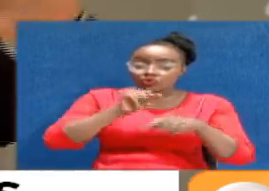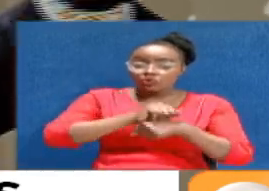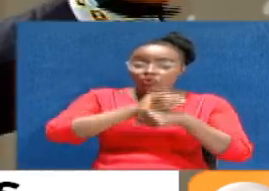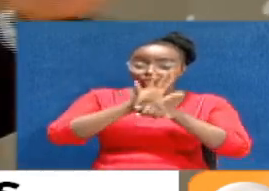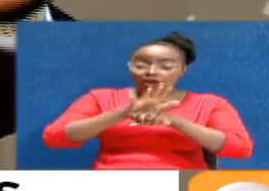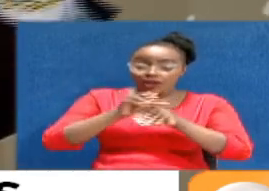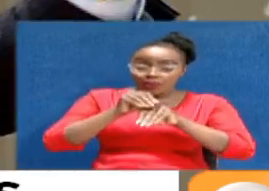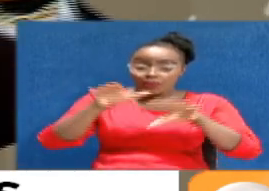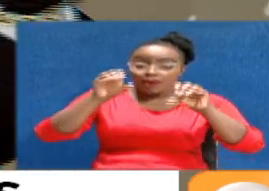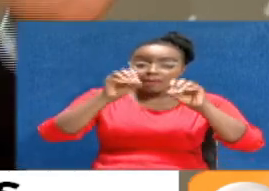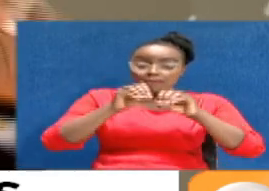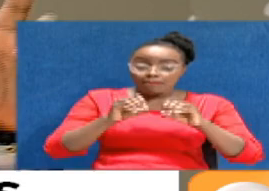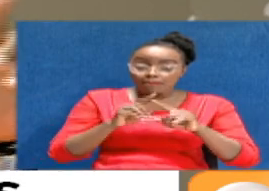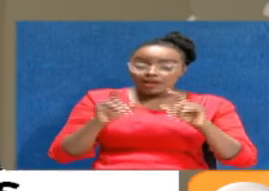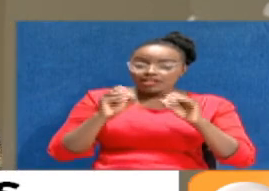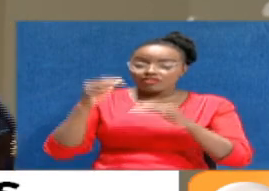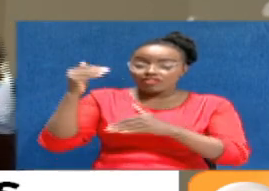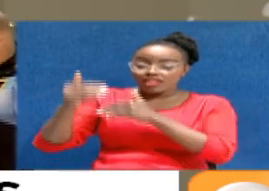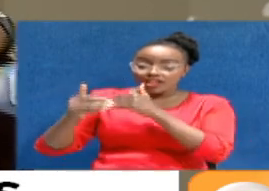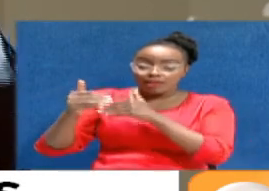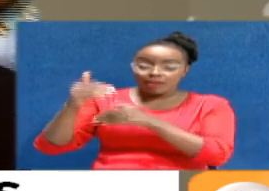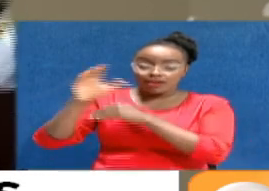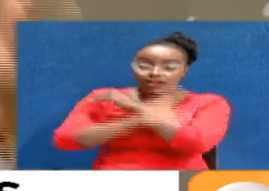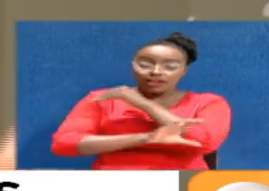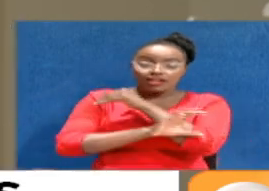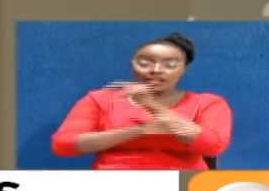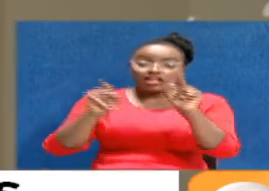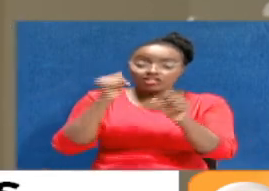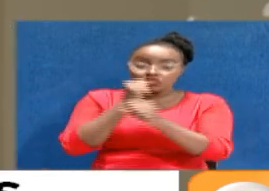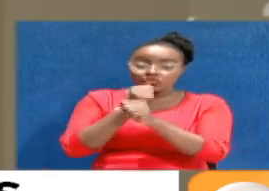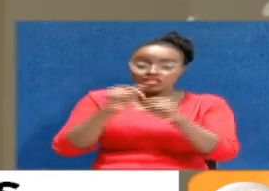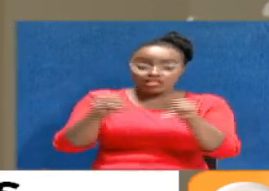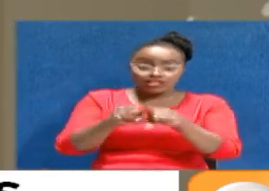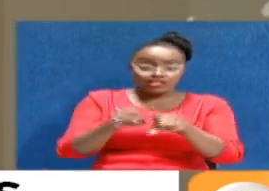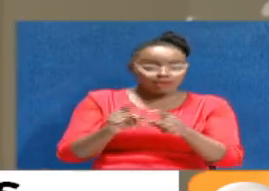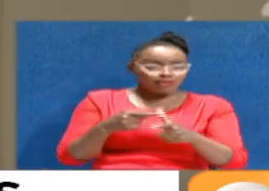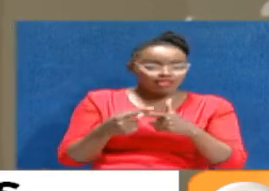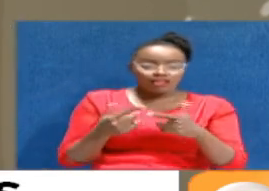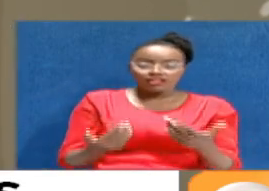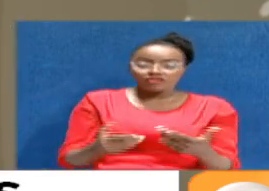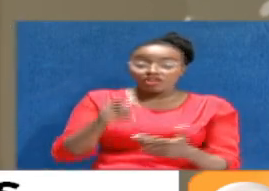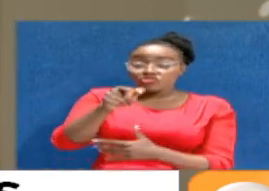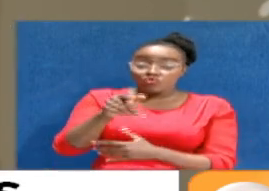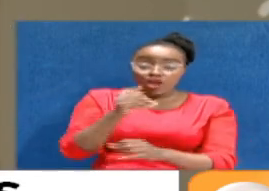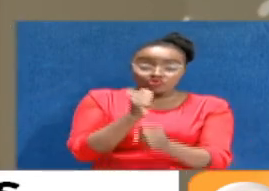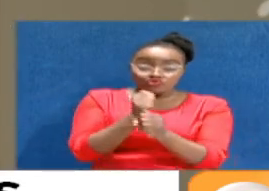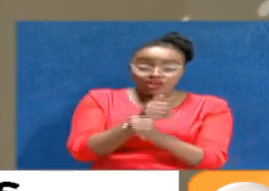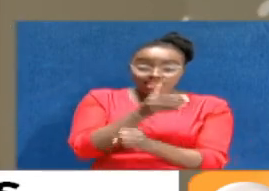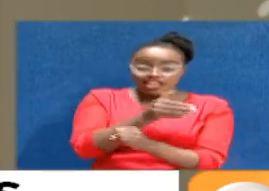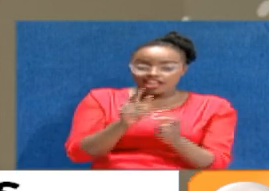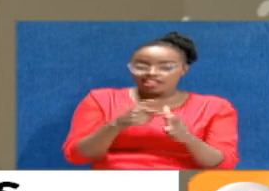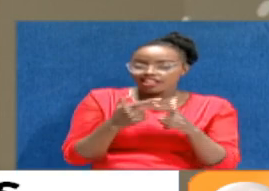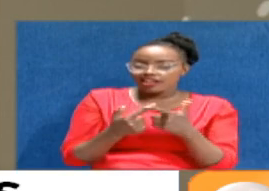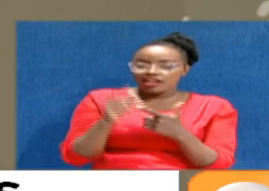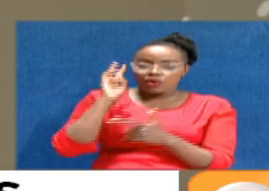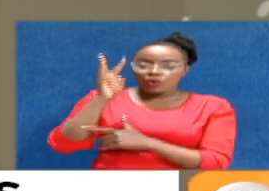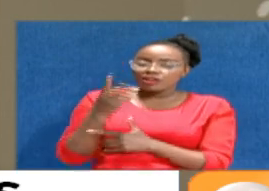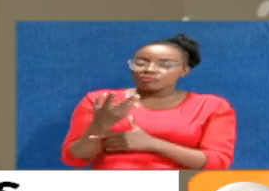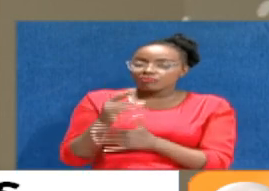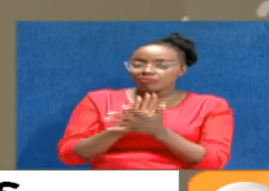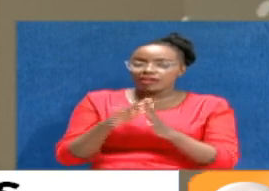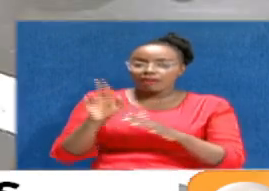but if the neighboring countries are not doing a similar job, then your efforts here will amount